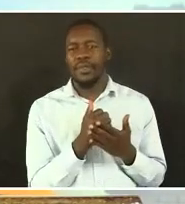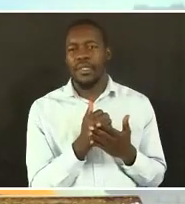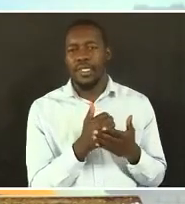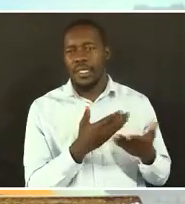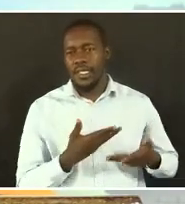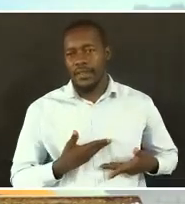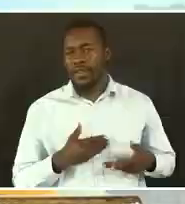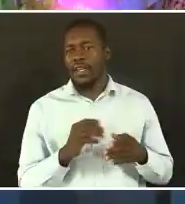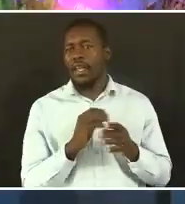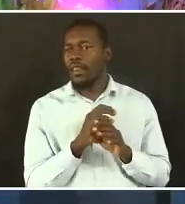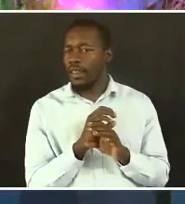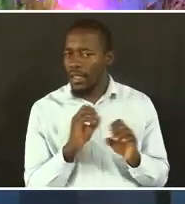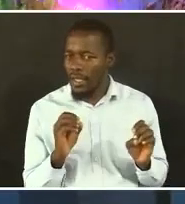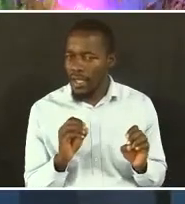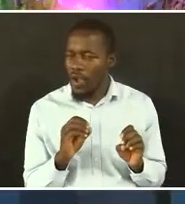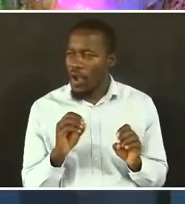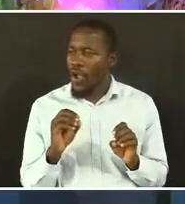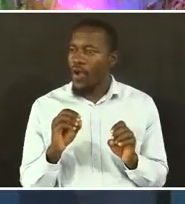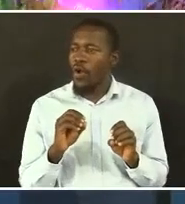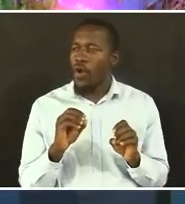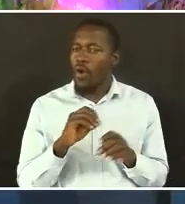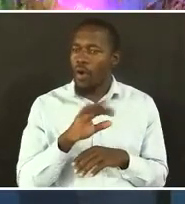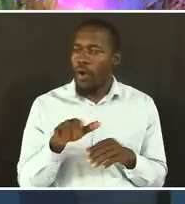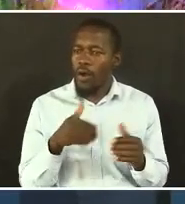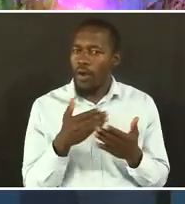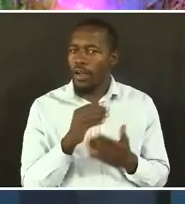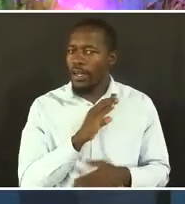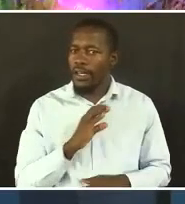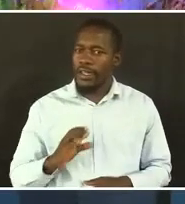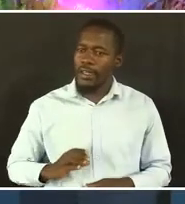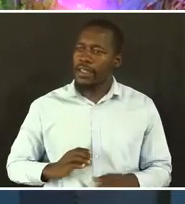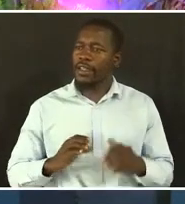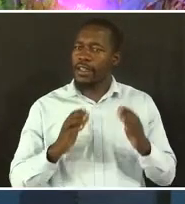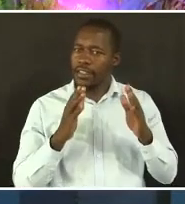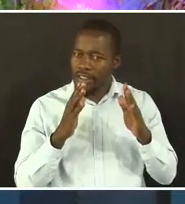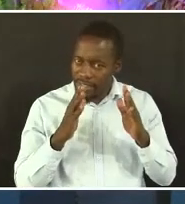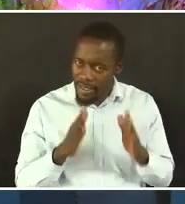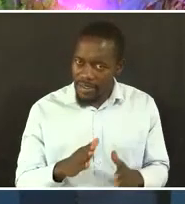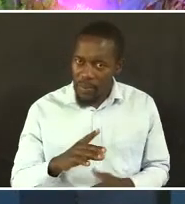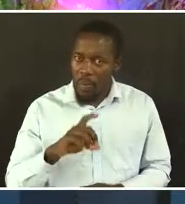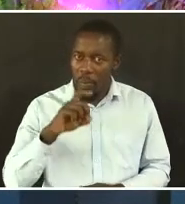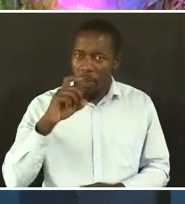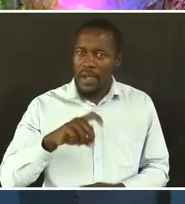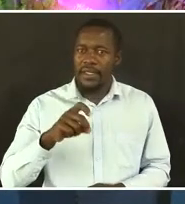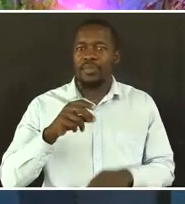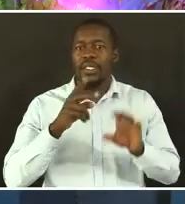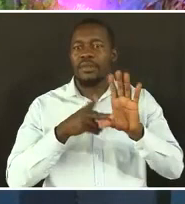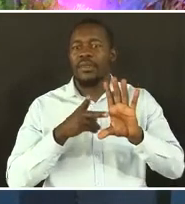truly converted soul settle down as a careless idler in the master's vineyard.